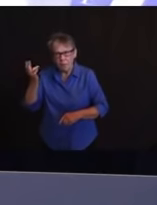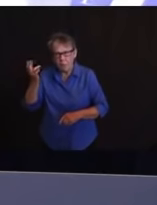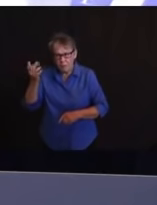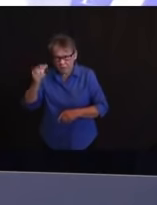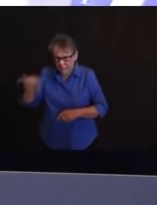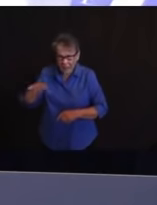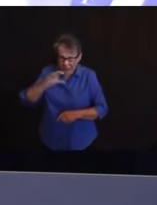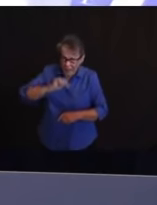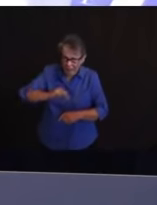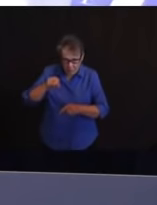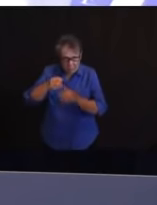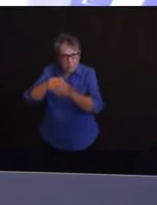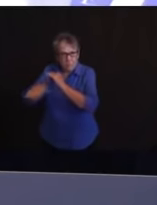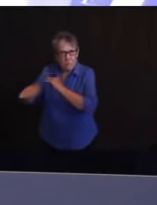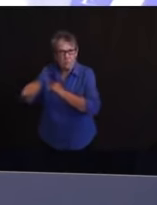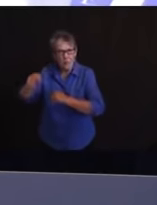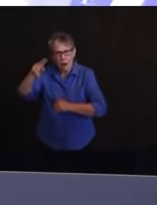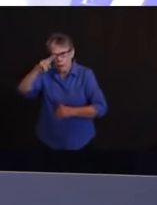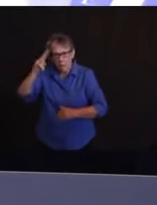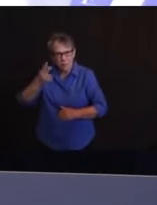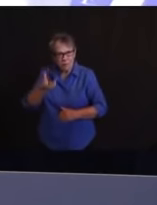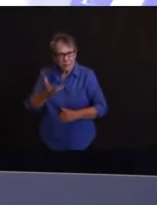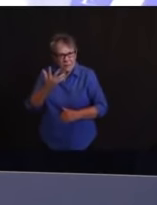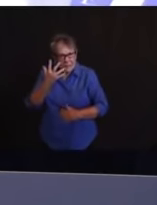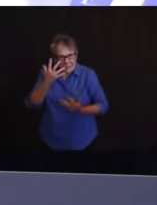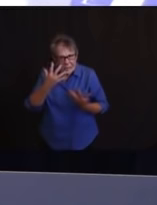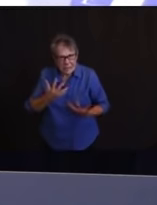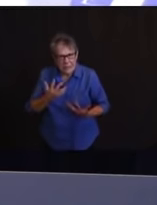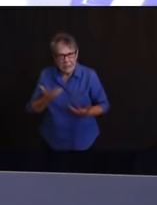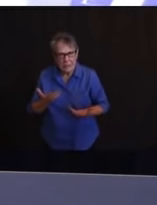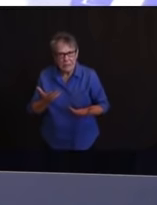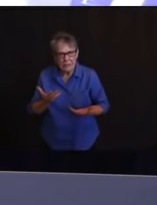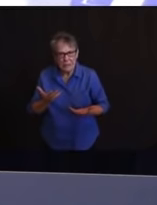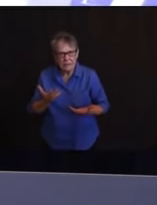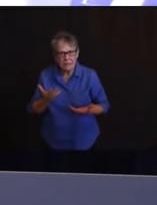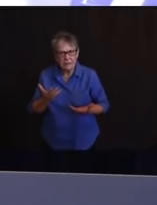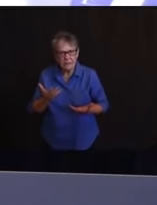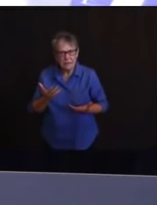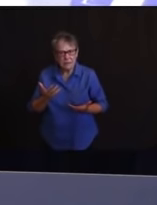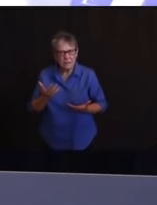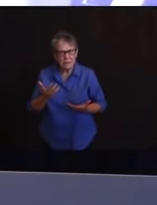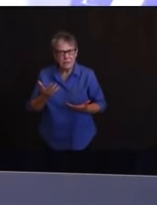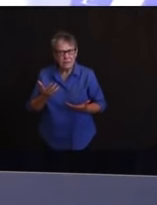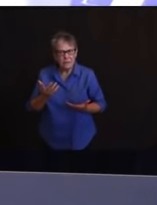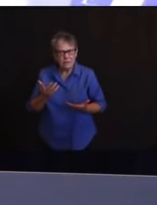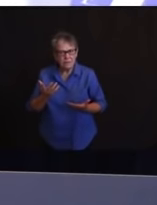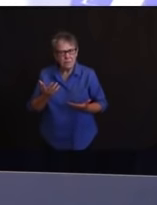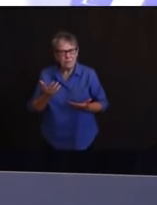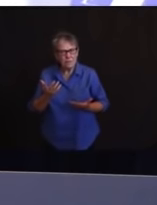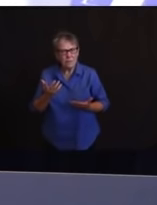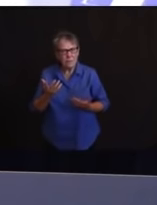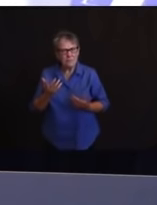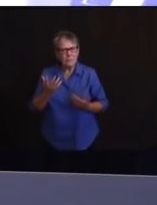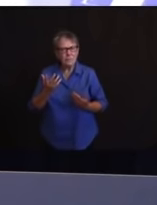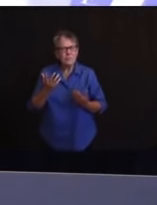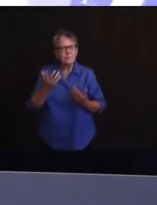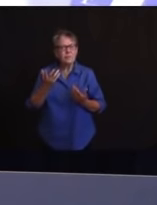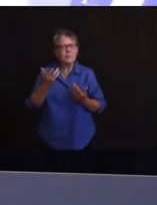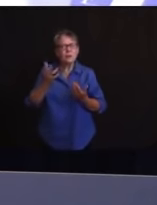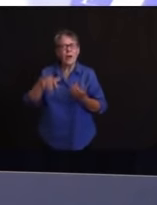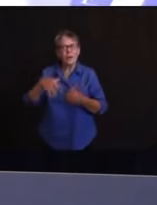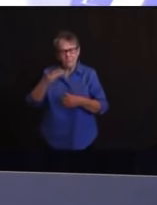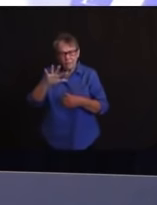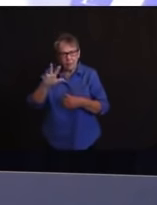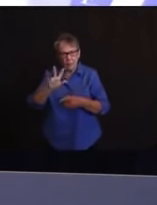been 53 deaths among this age group. People at any age can get